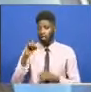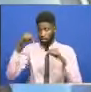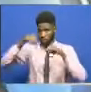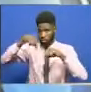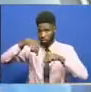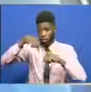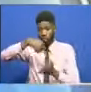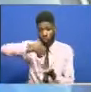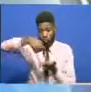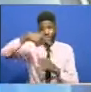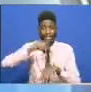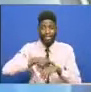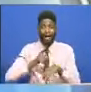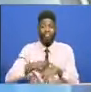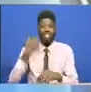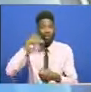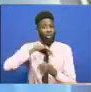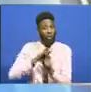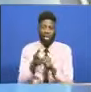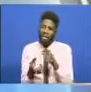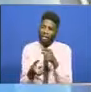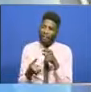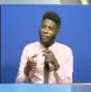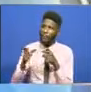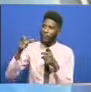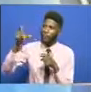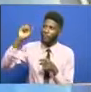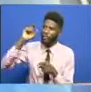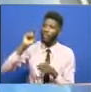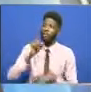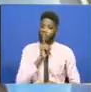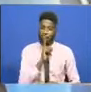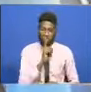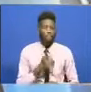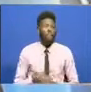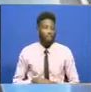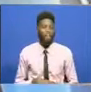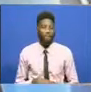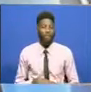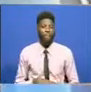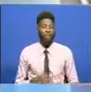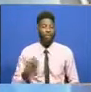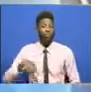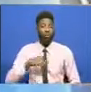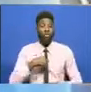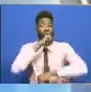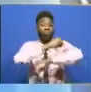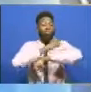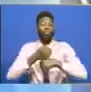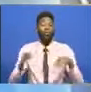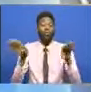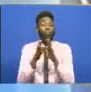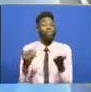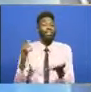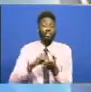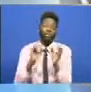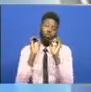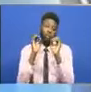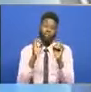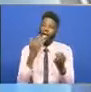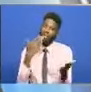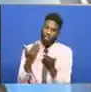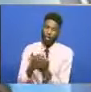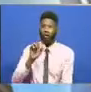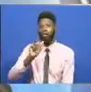the rising cases of coronavirus, talking about we are not closing the schools again. Thank you, Achola, for